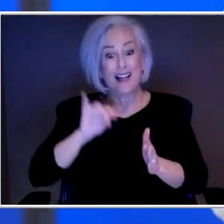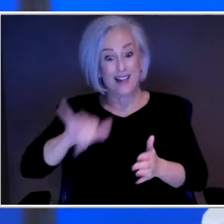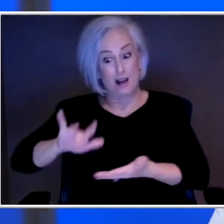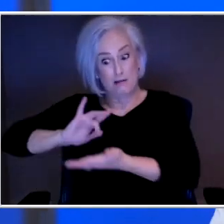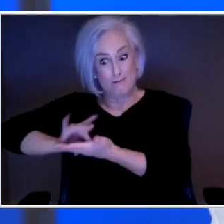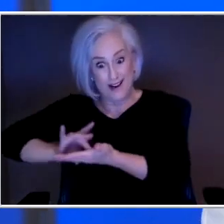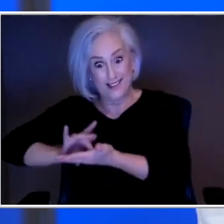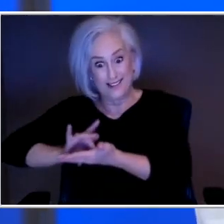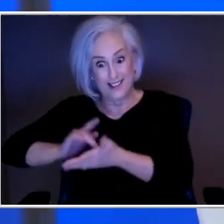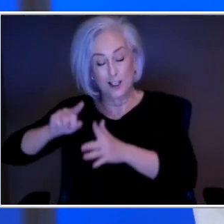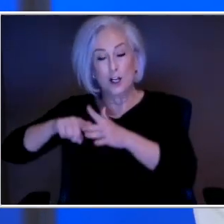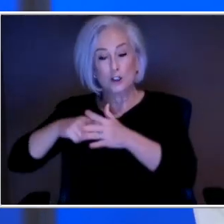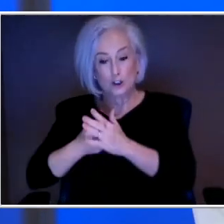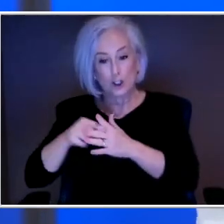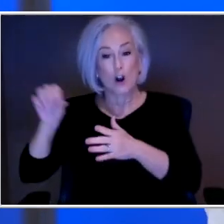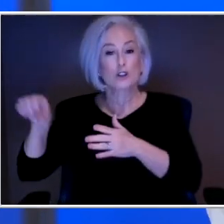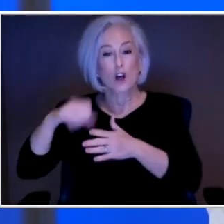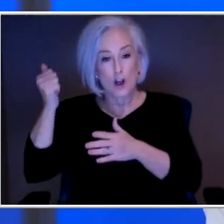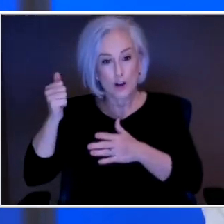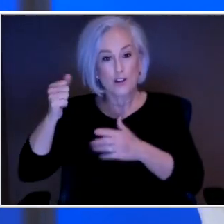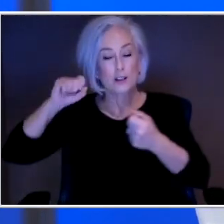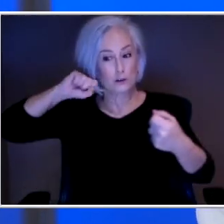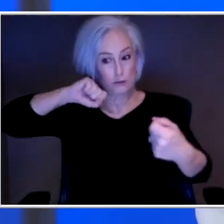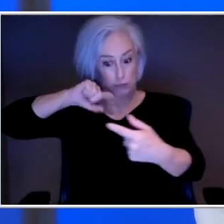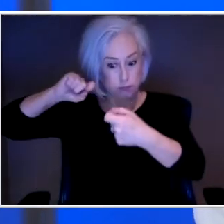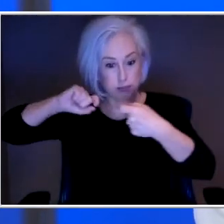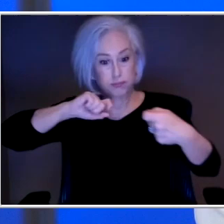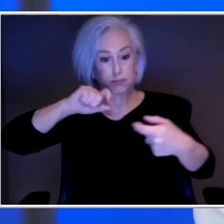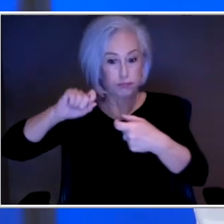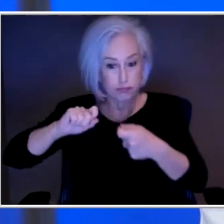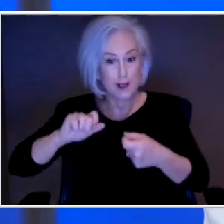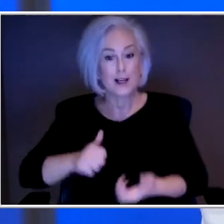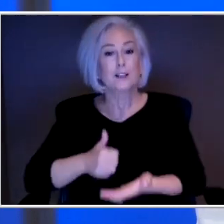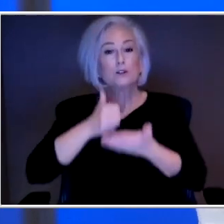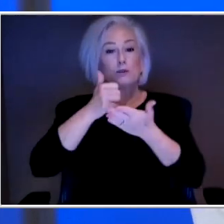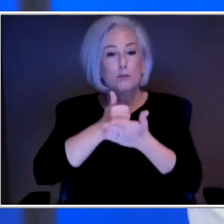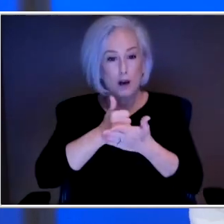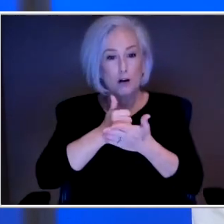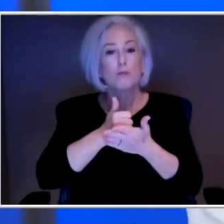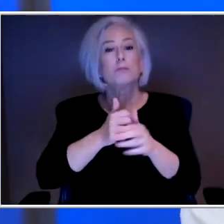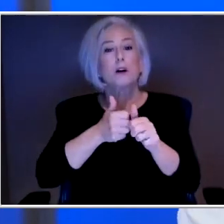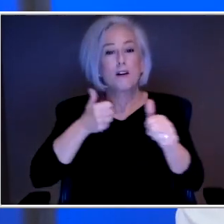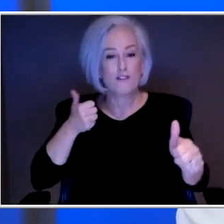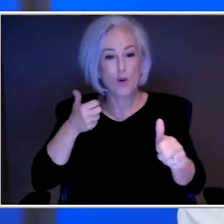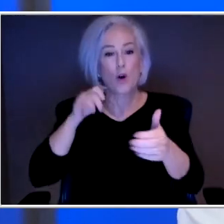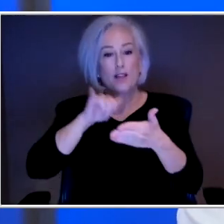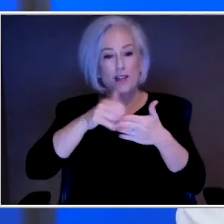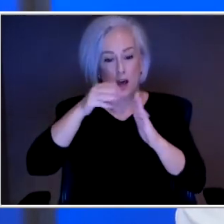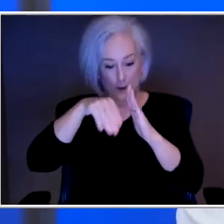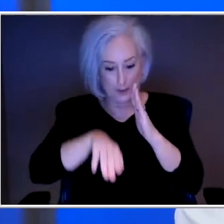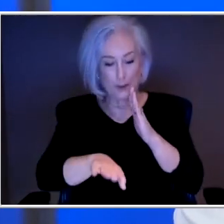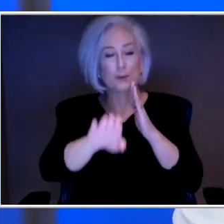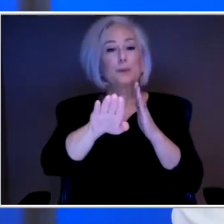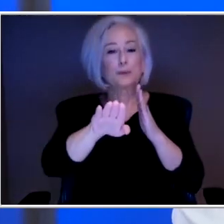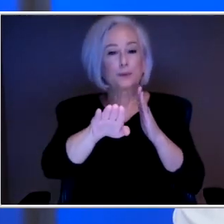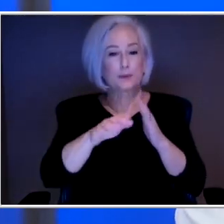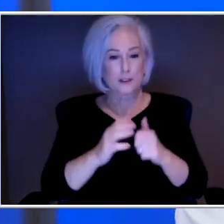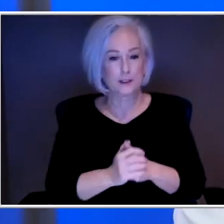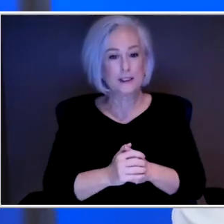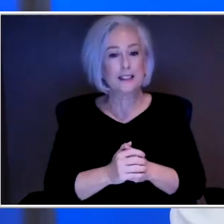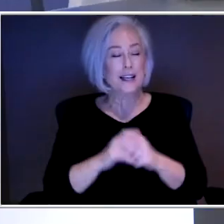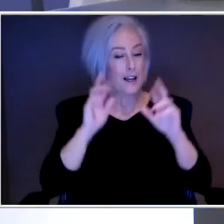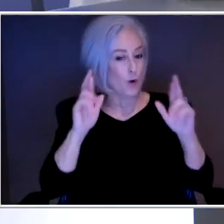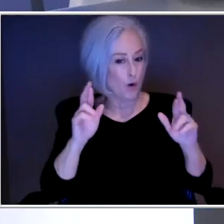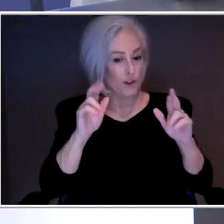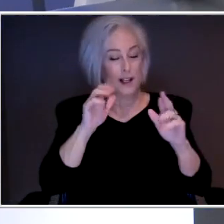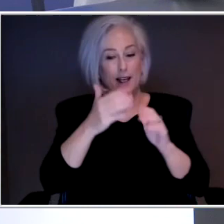you to navigate through your neural pathways in a different route than you were taking before. Hopefully that doesn't end in the destination of being depressed. And they're like creating